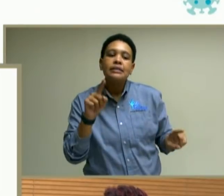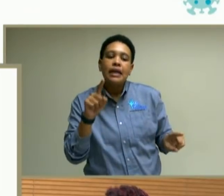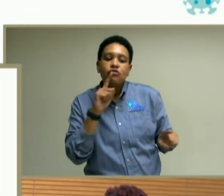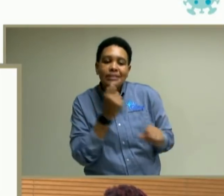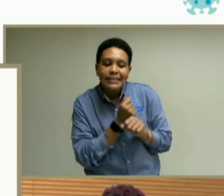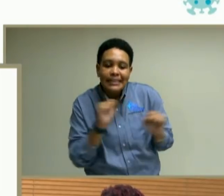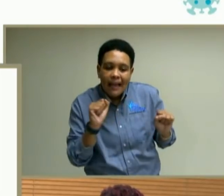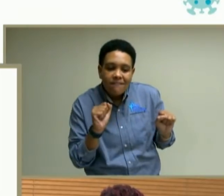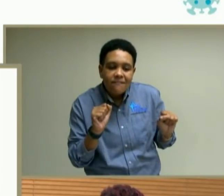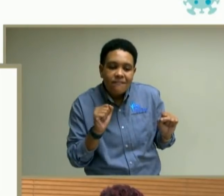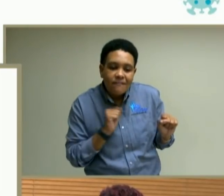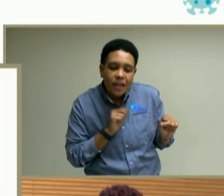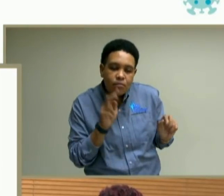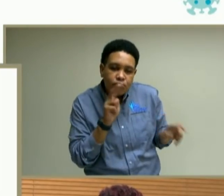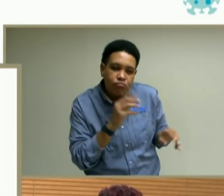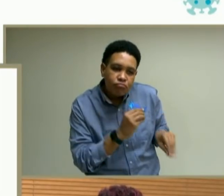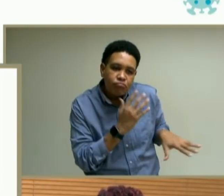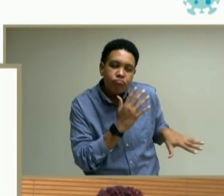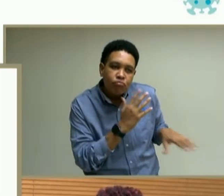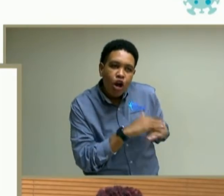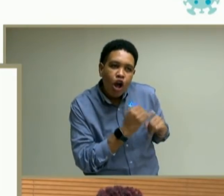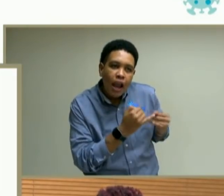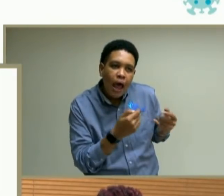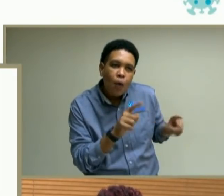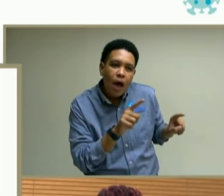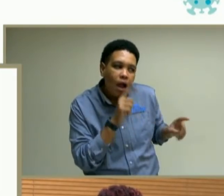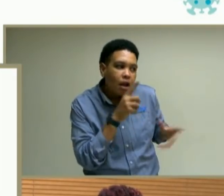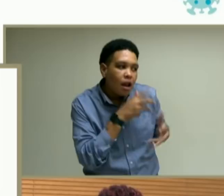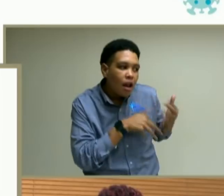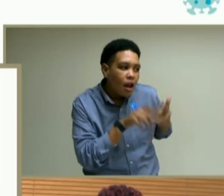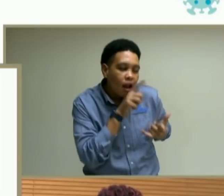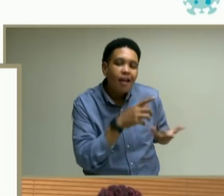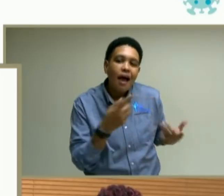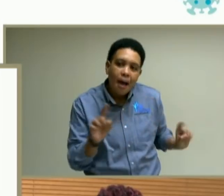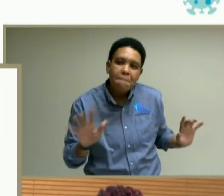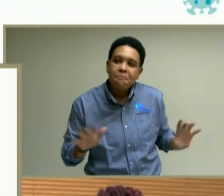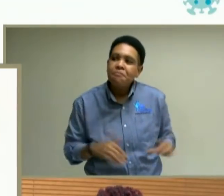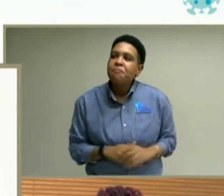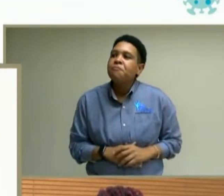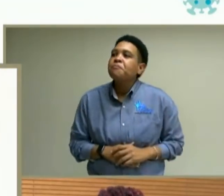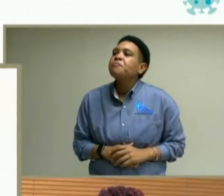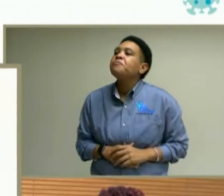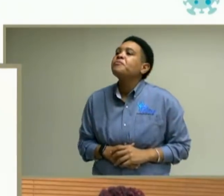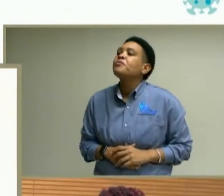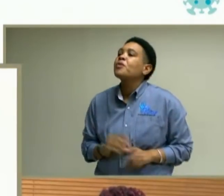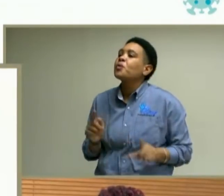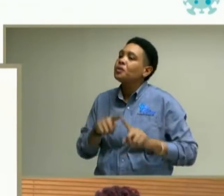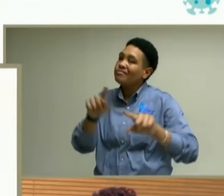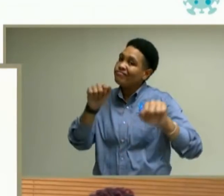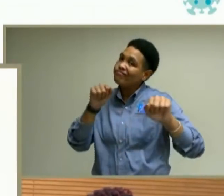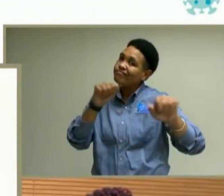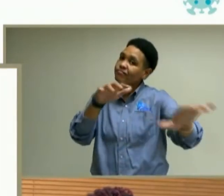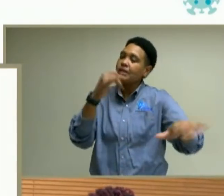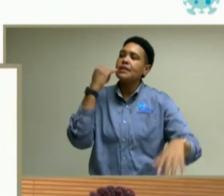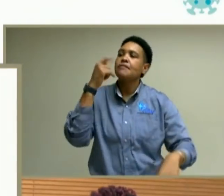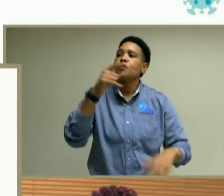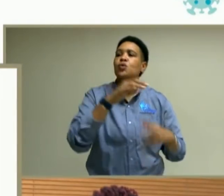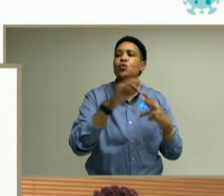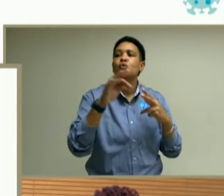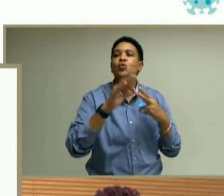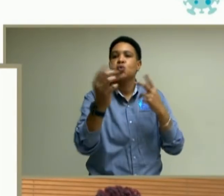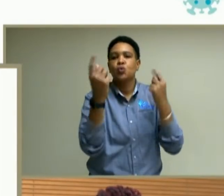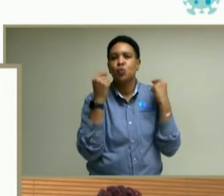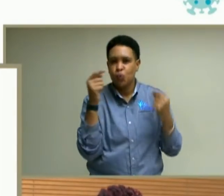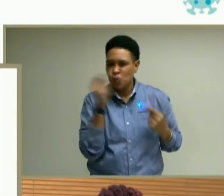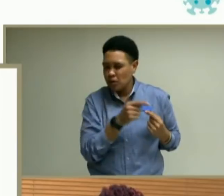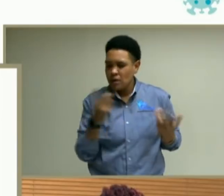safely while interacting socially. When you're hosting a gathering, if it is that you choose to do